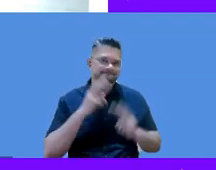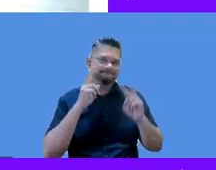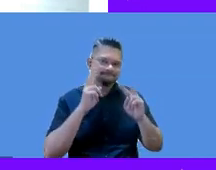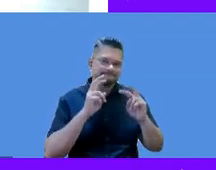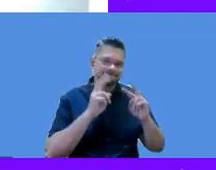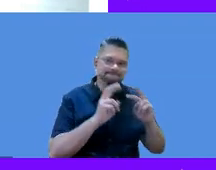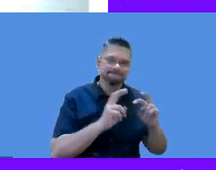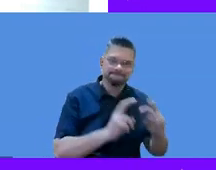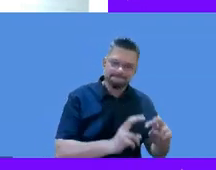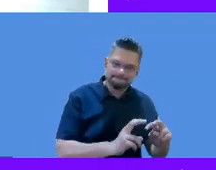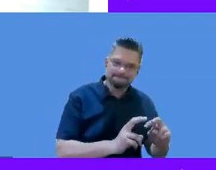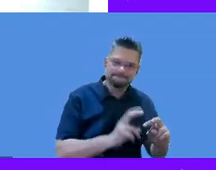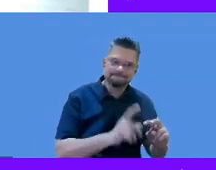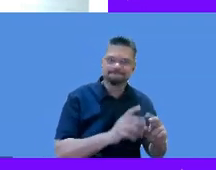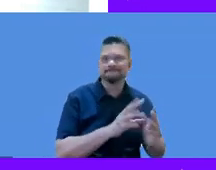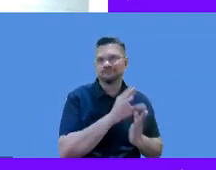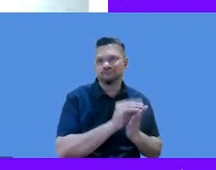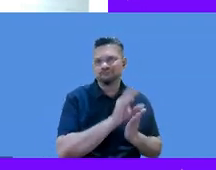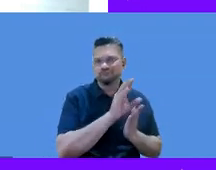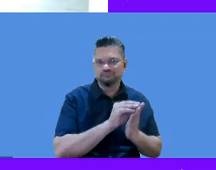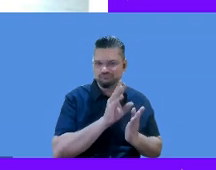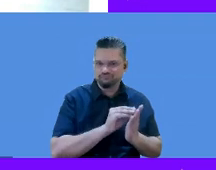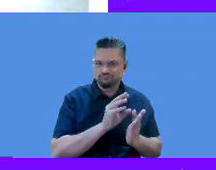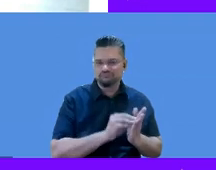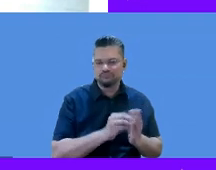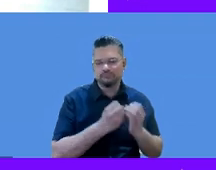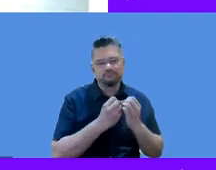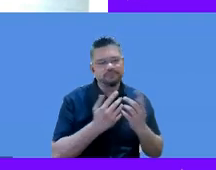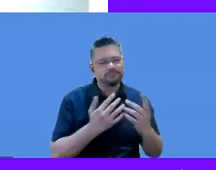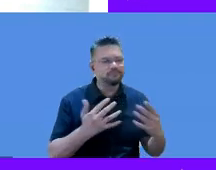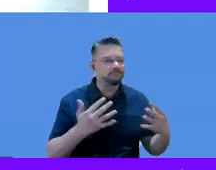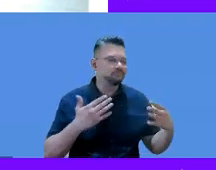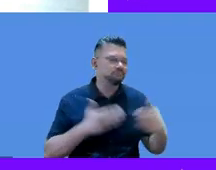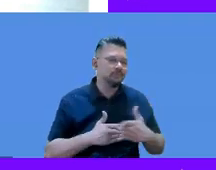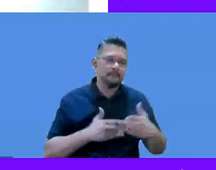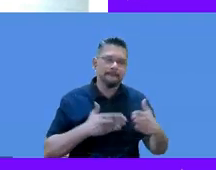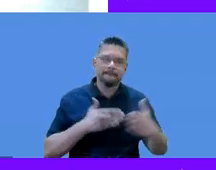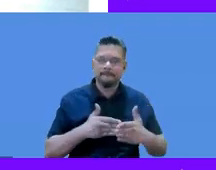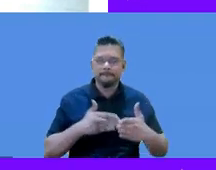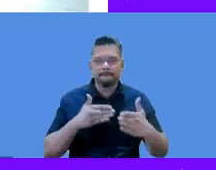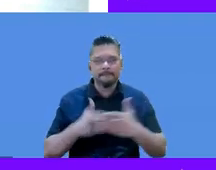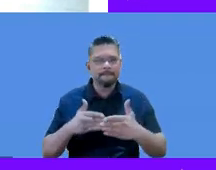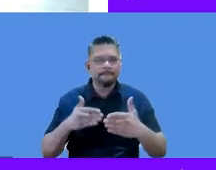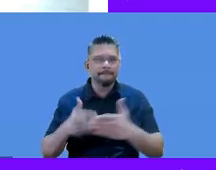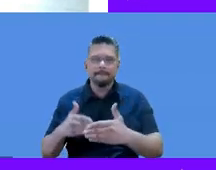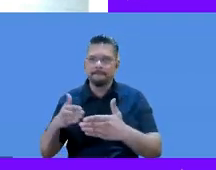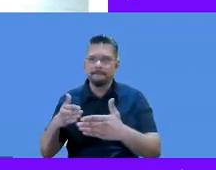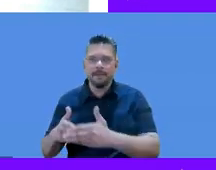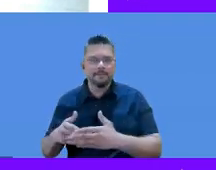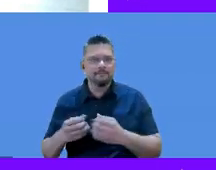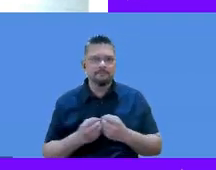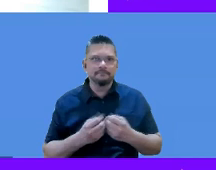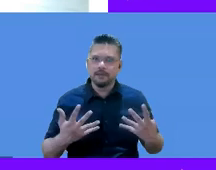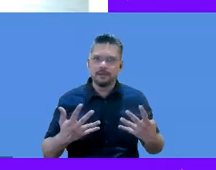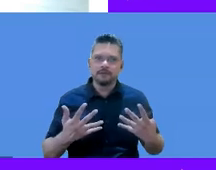there are several barriers that impact adolescent girls and young women's mobility. And unfortunately, there's even more a dearth of research in this area